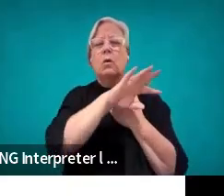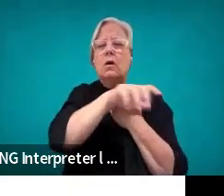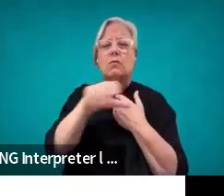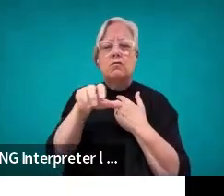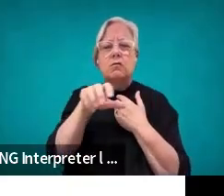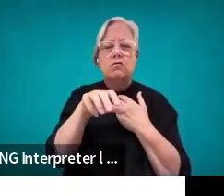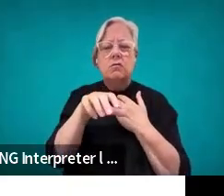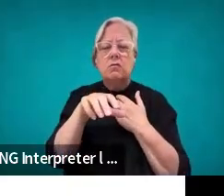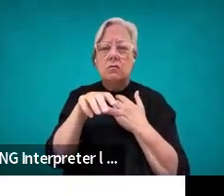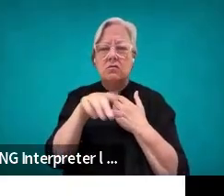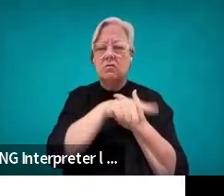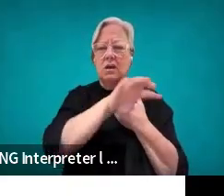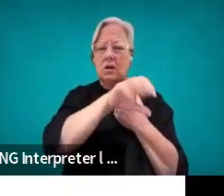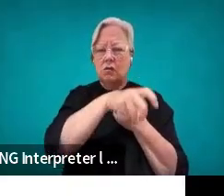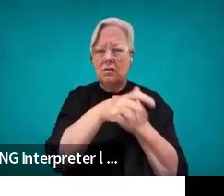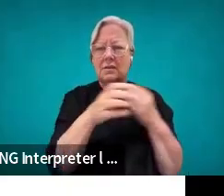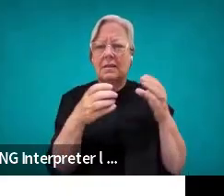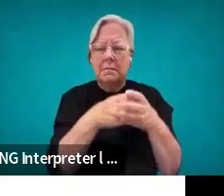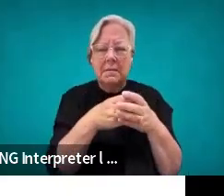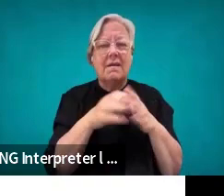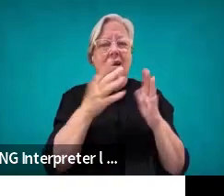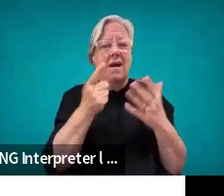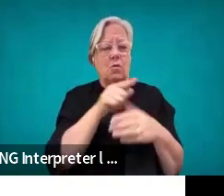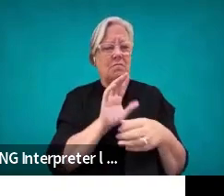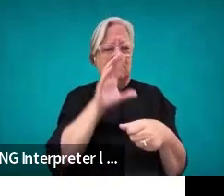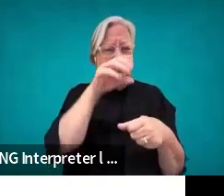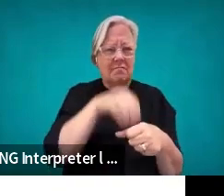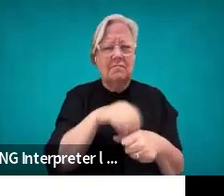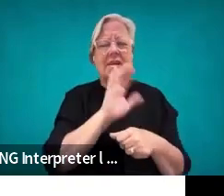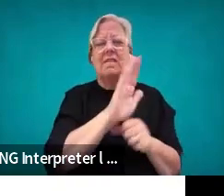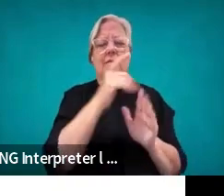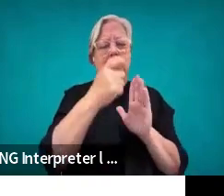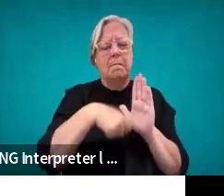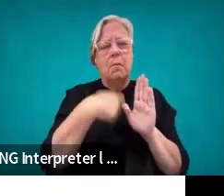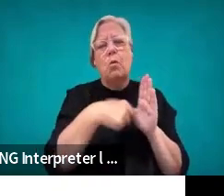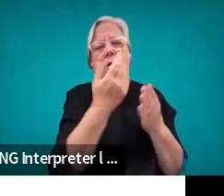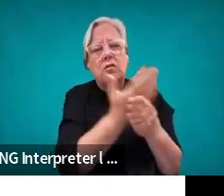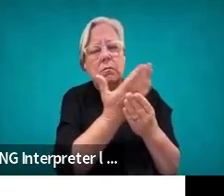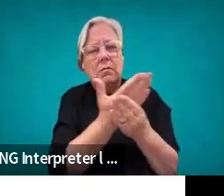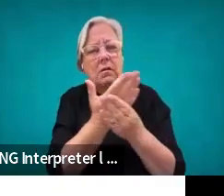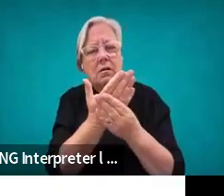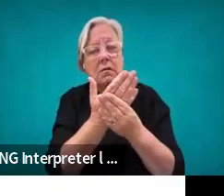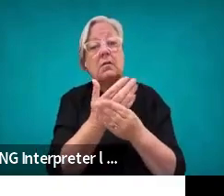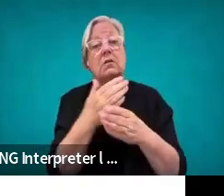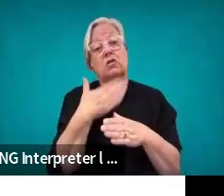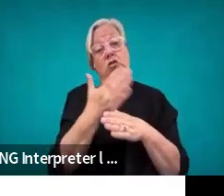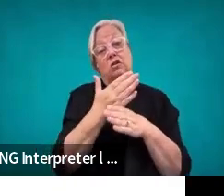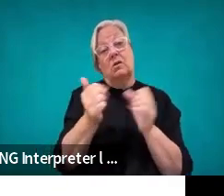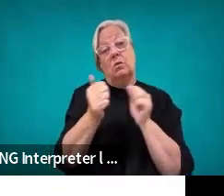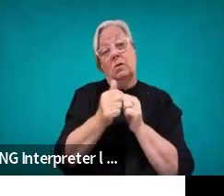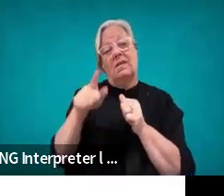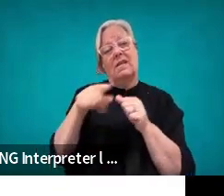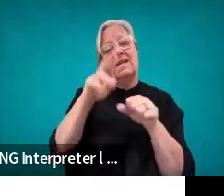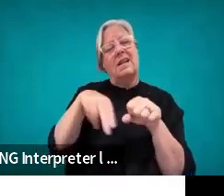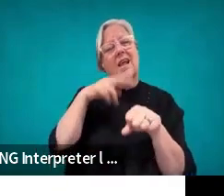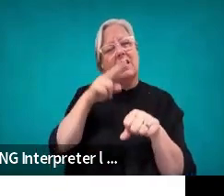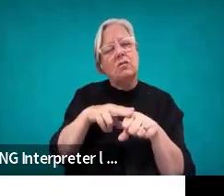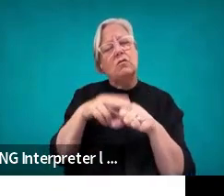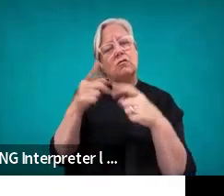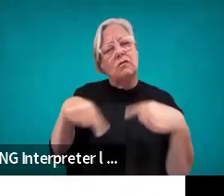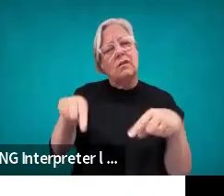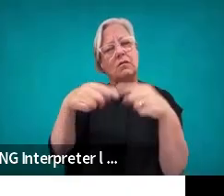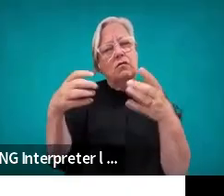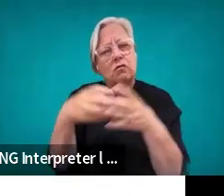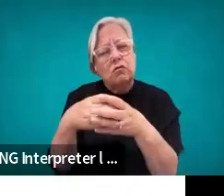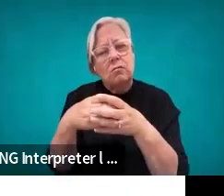country teams on how they can incorporate this into their program documents, that we also shared with national reference groups who are doing legacy projects of